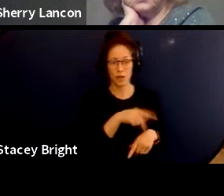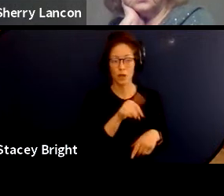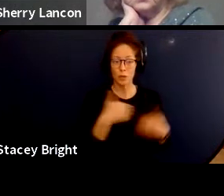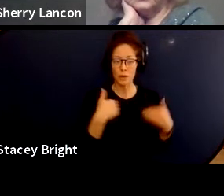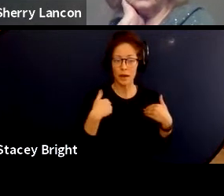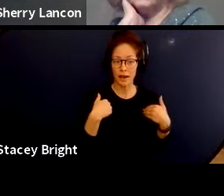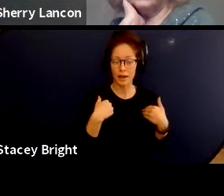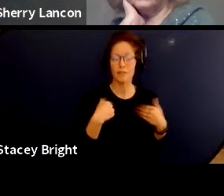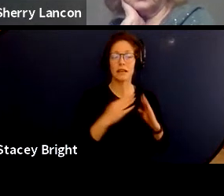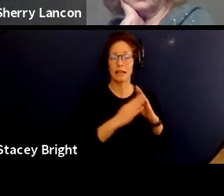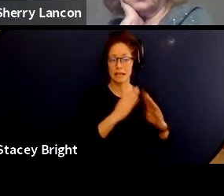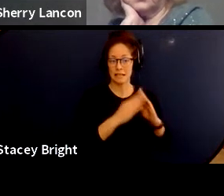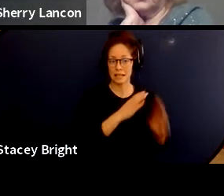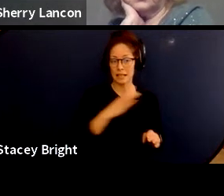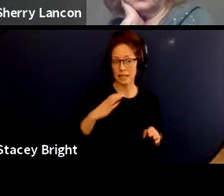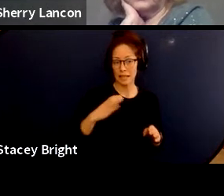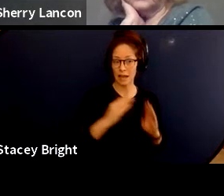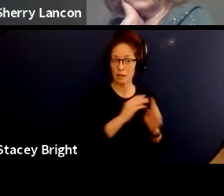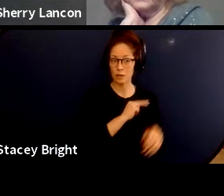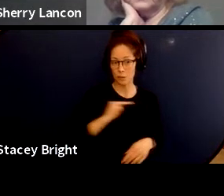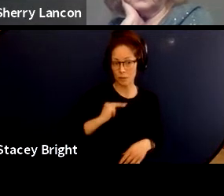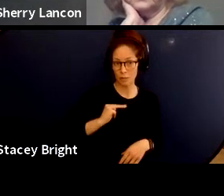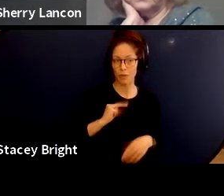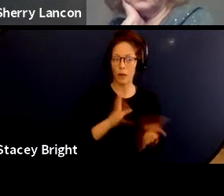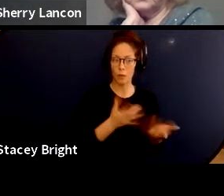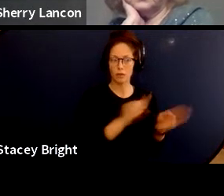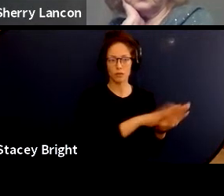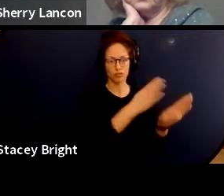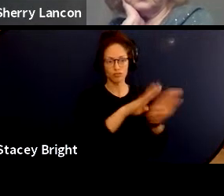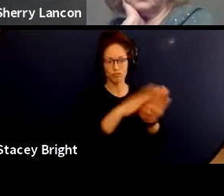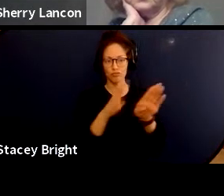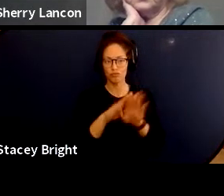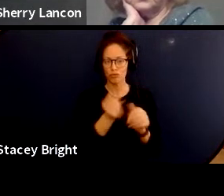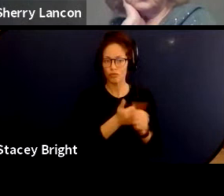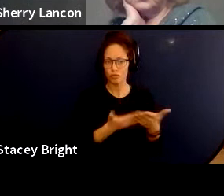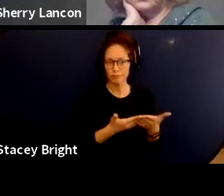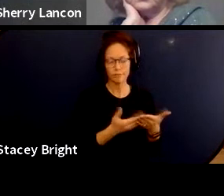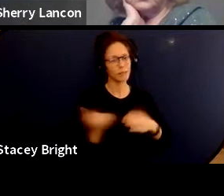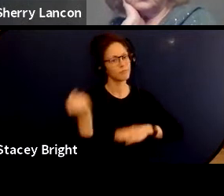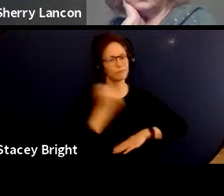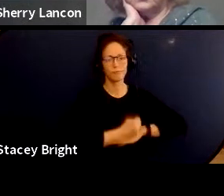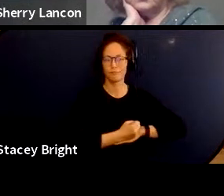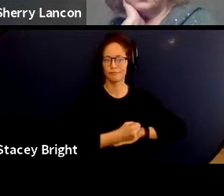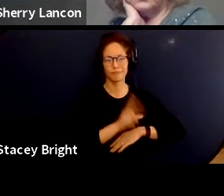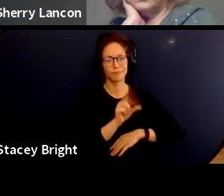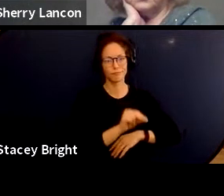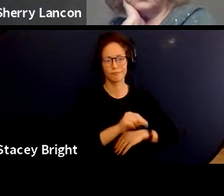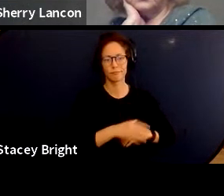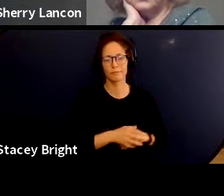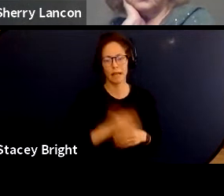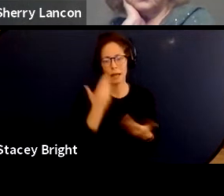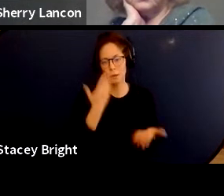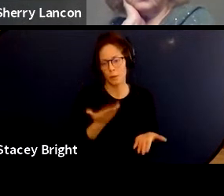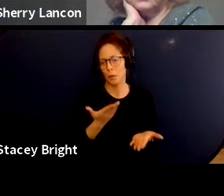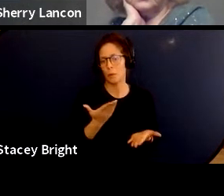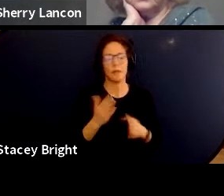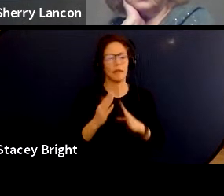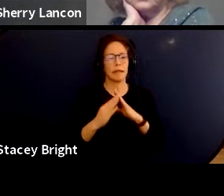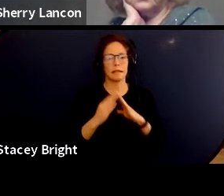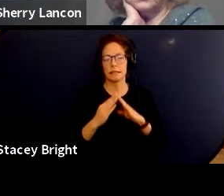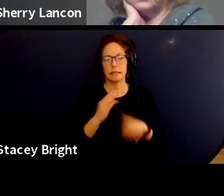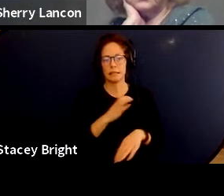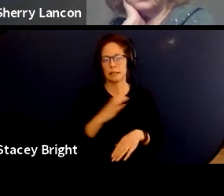member who wants to open everything. And fortunately, it got shut down. I don't know what the county commissioners did. It's really,